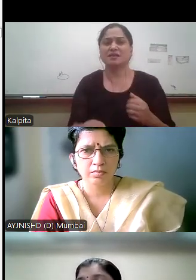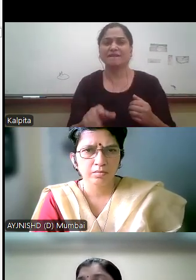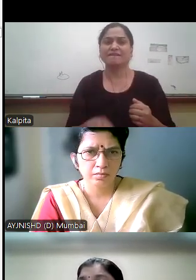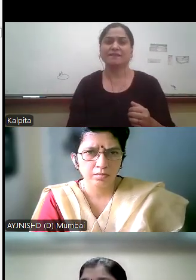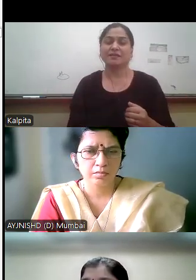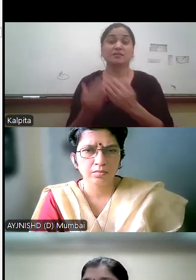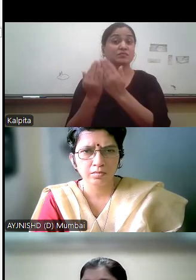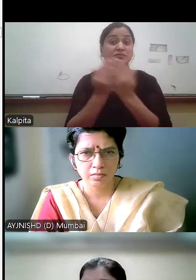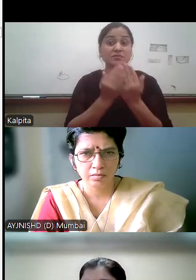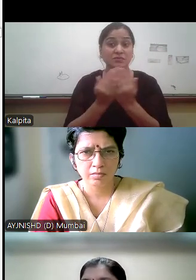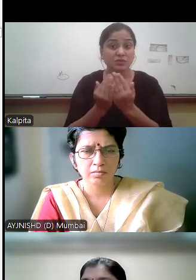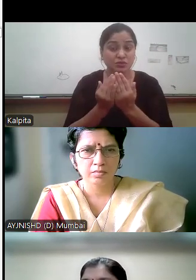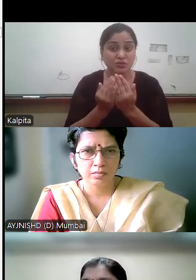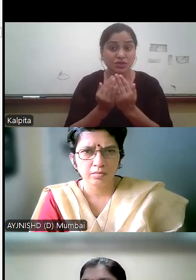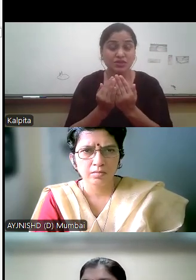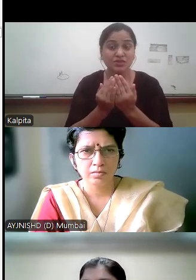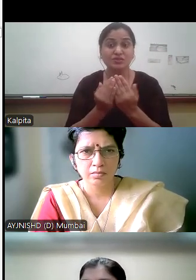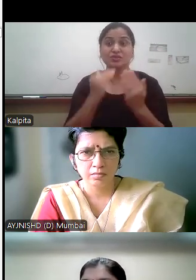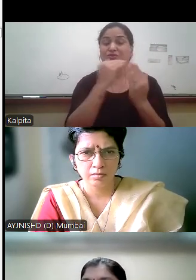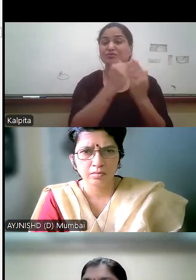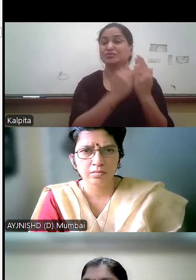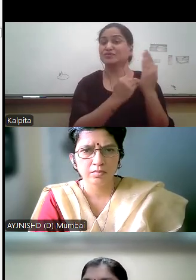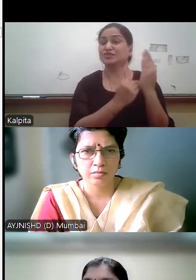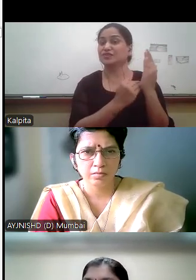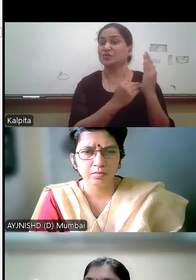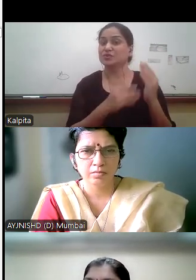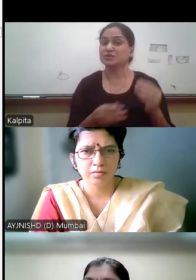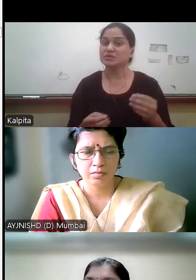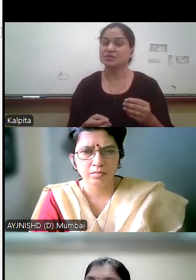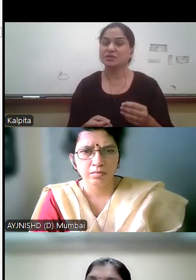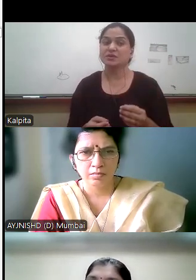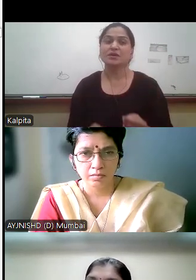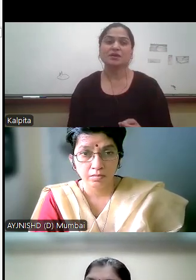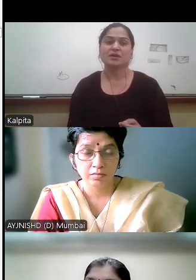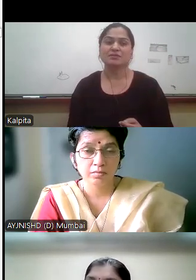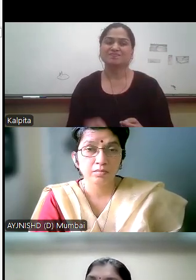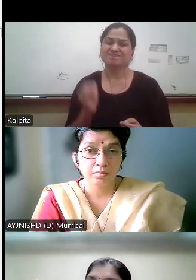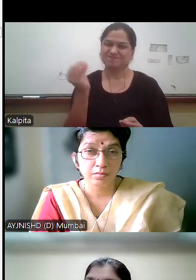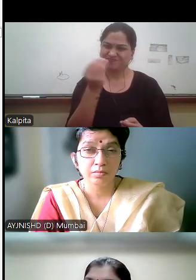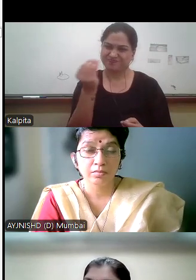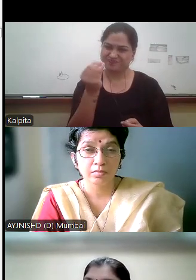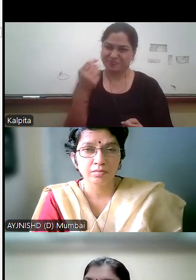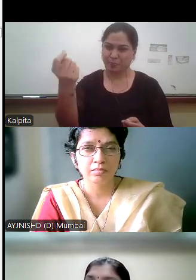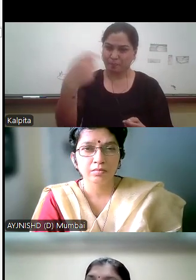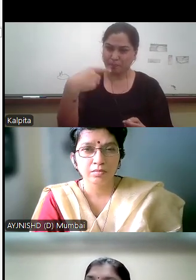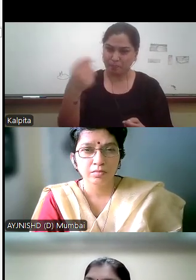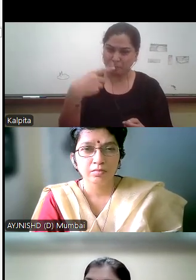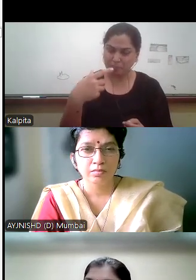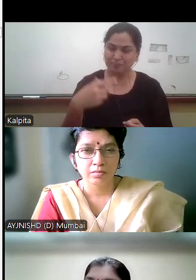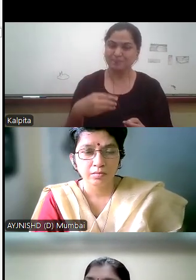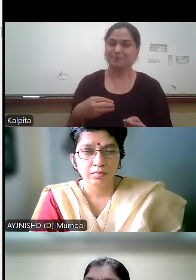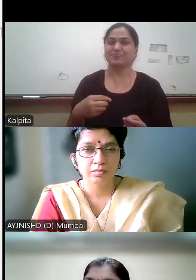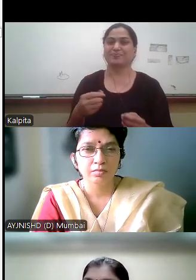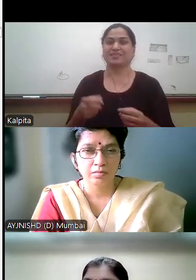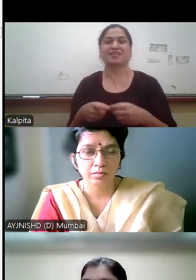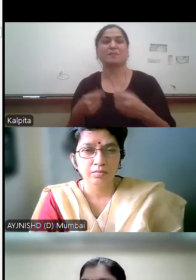educational or vocational courses and pre-vocational training. So it provides a specific amount of fees. It provides pocket money,